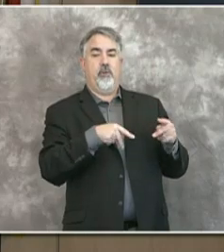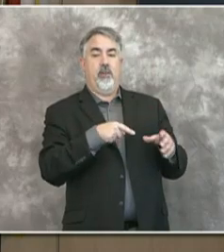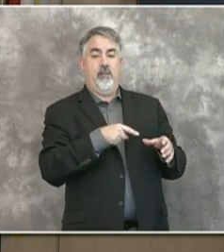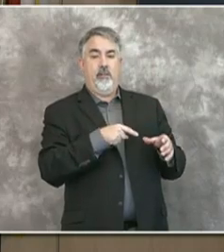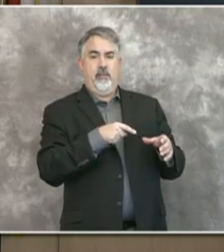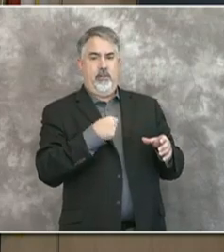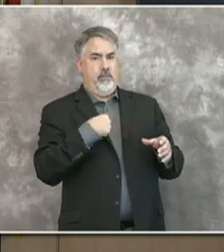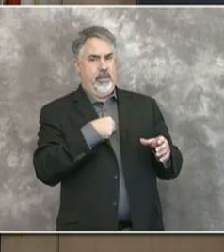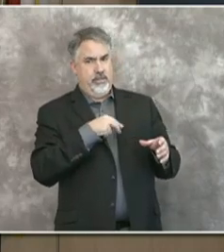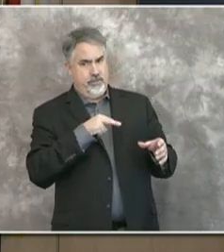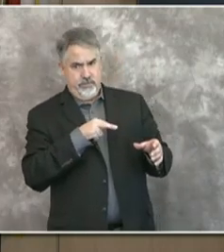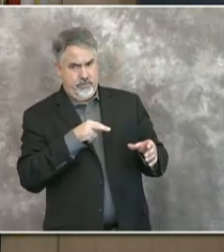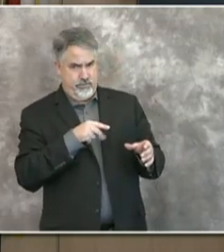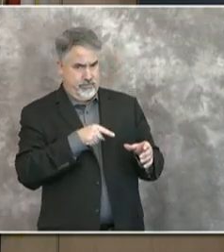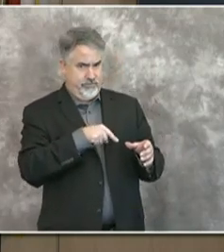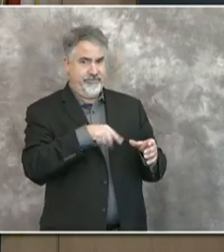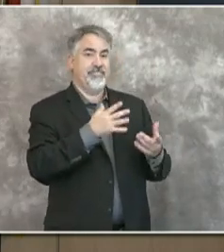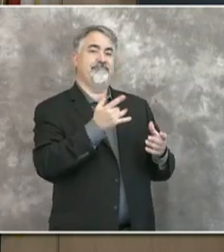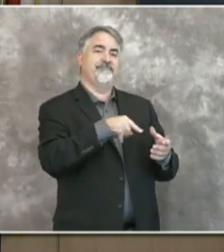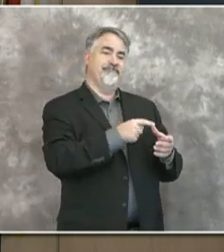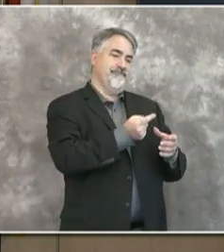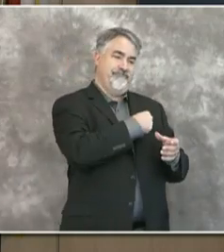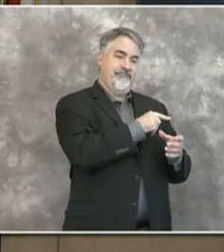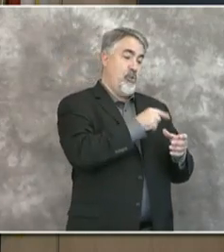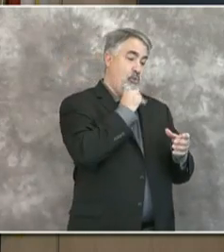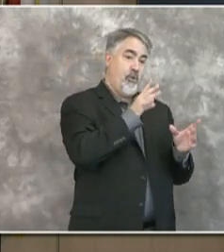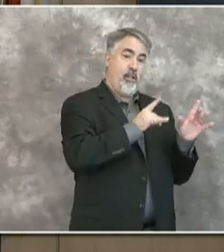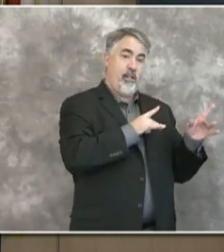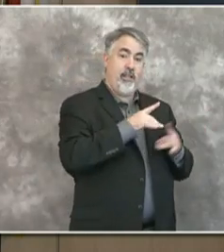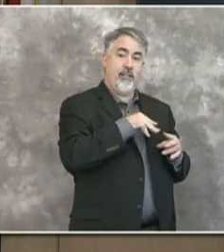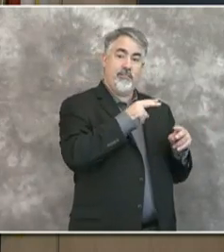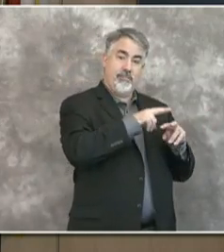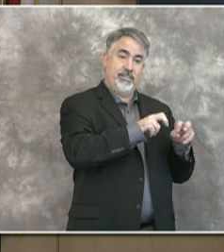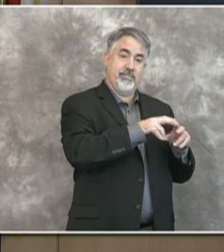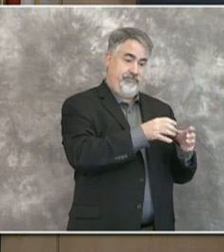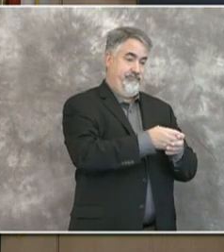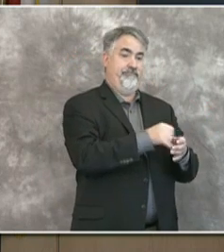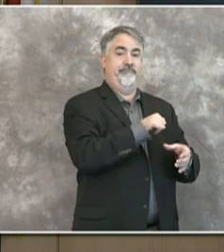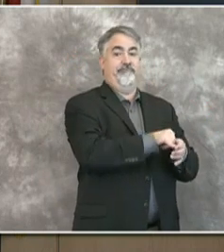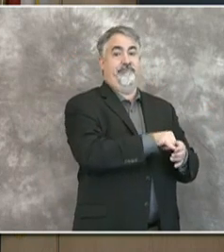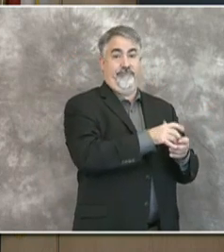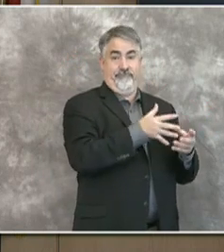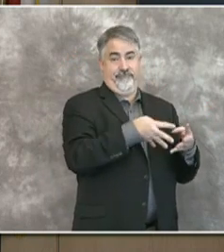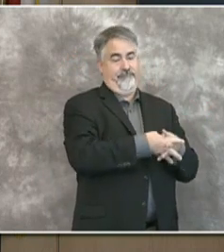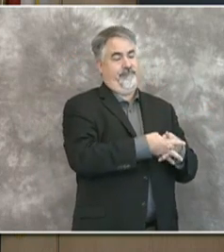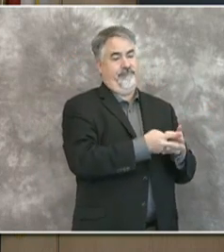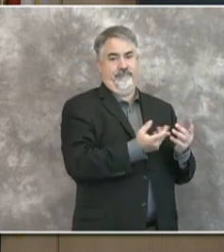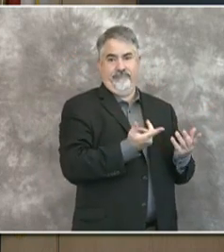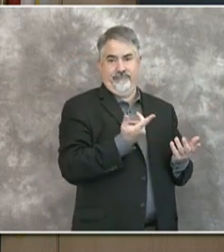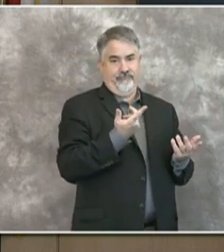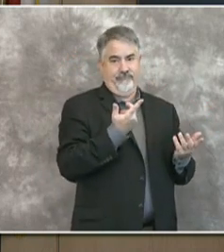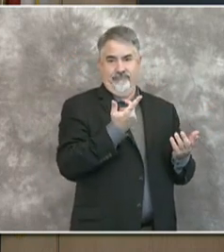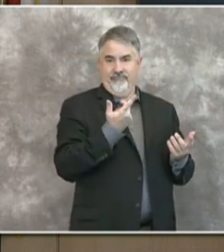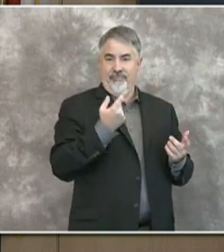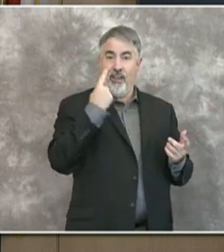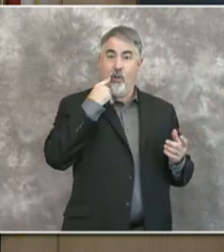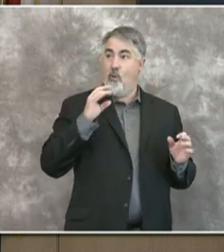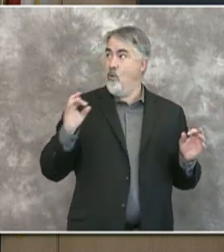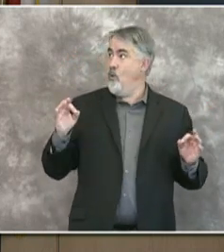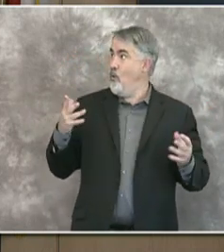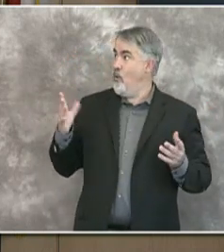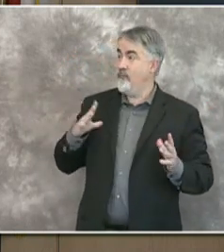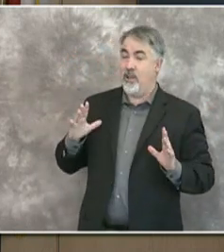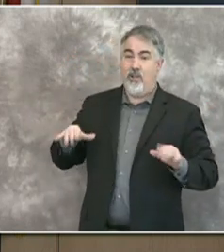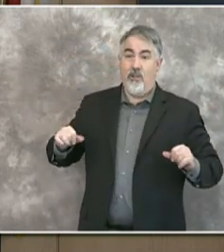cases to that specific type of event. So I don't think that people should take the fact that we are doing a lot of